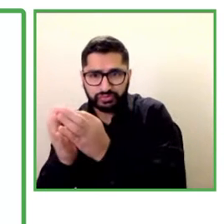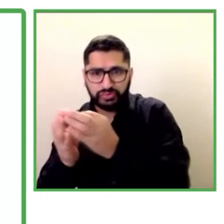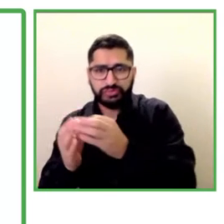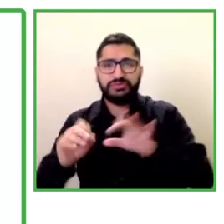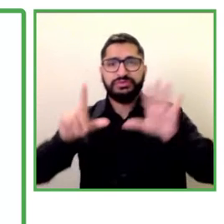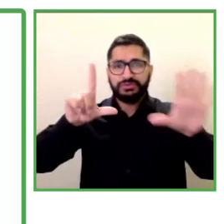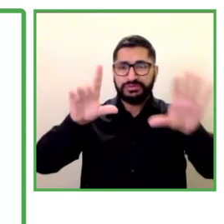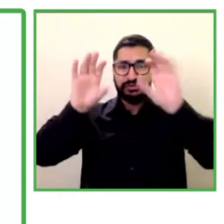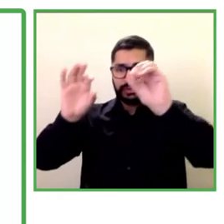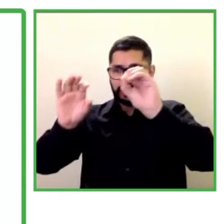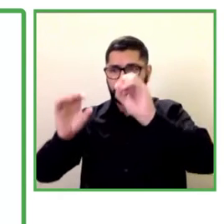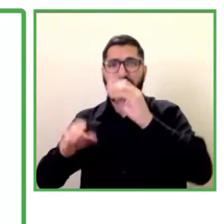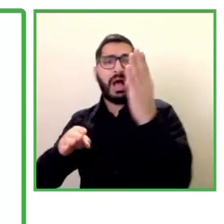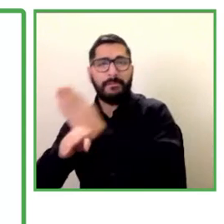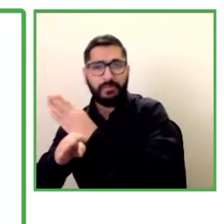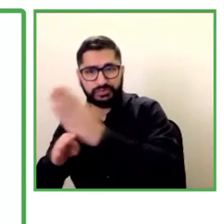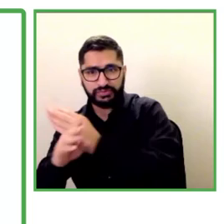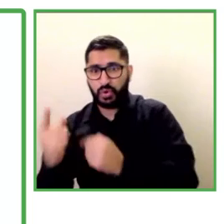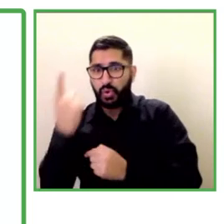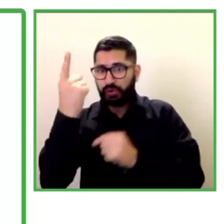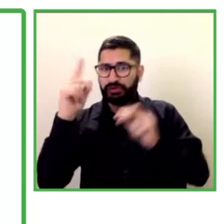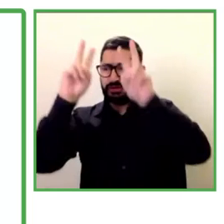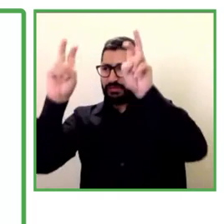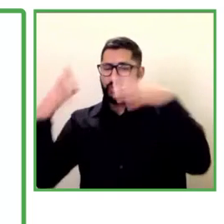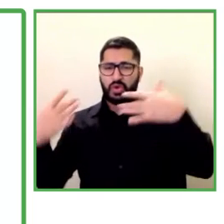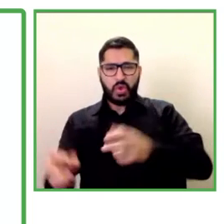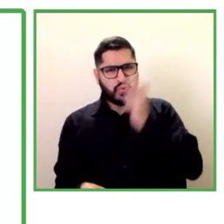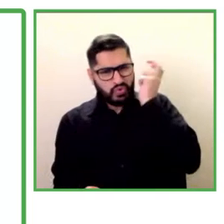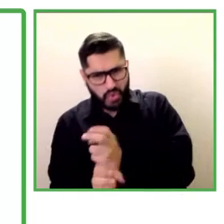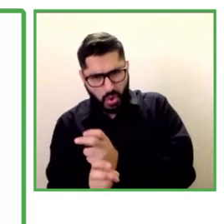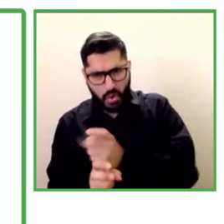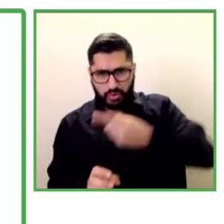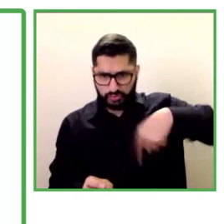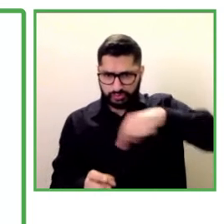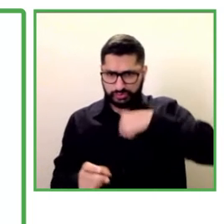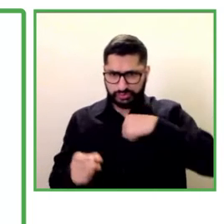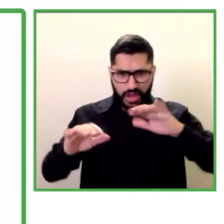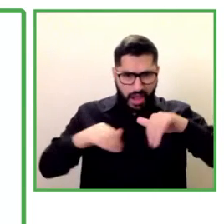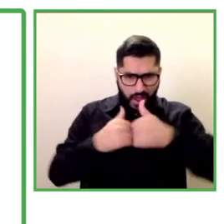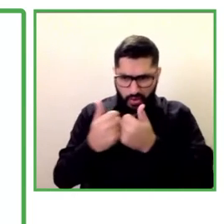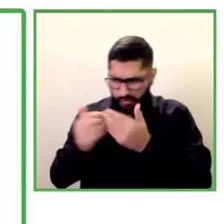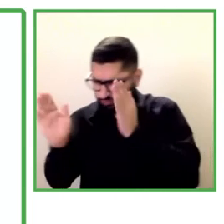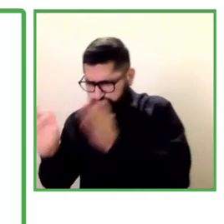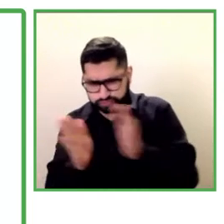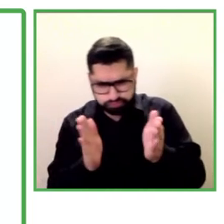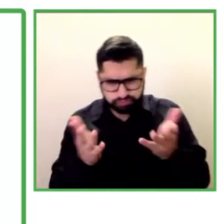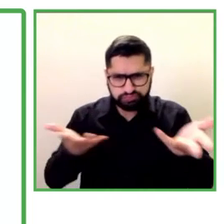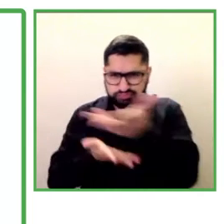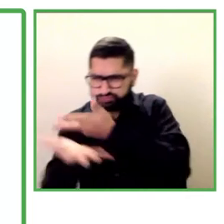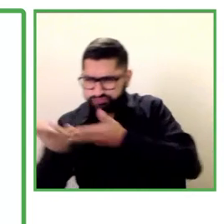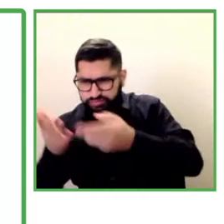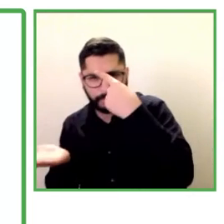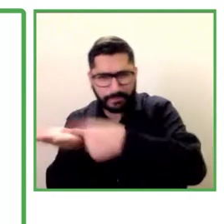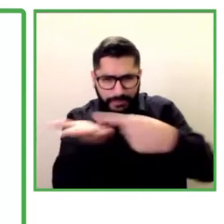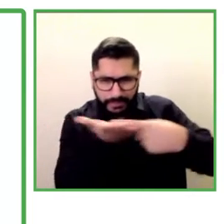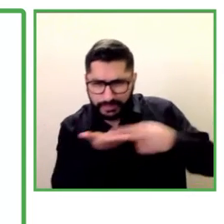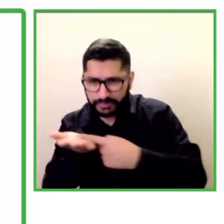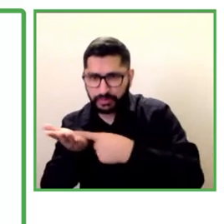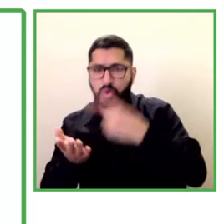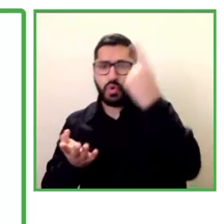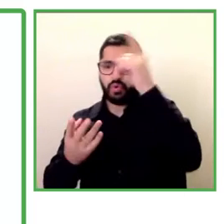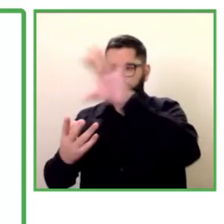only one topic is difficult. So we try to address this larger scope. And then we